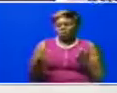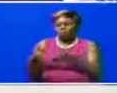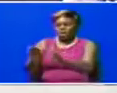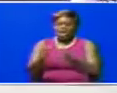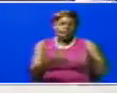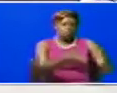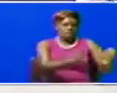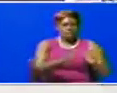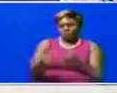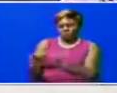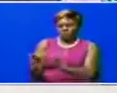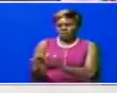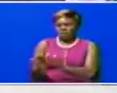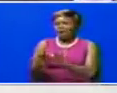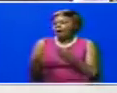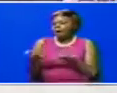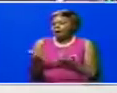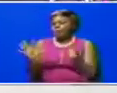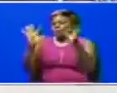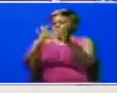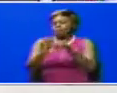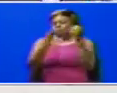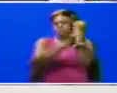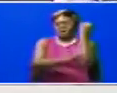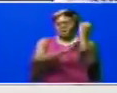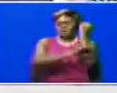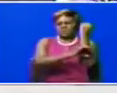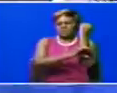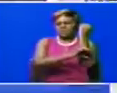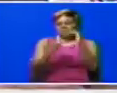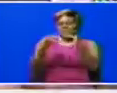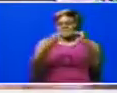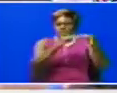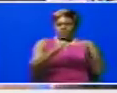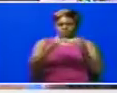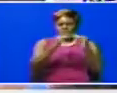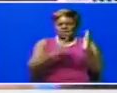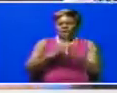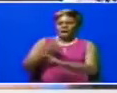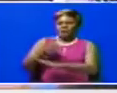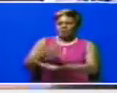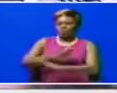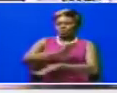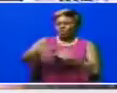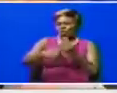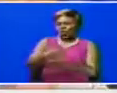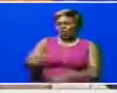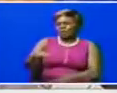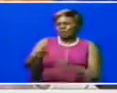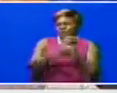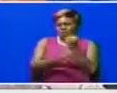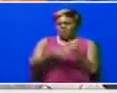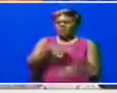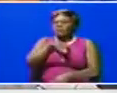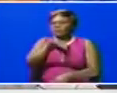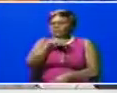and the infrastructure in uniting the country, bringing equity across all regions of our country. Kama Raila